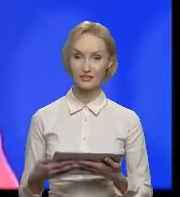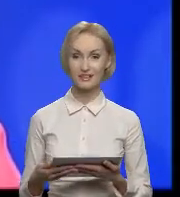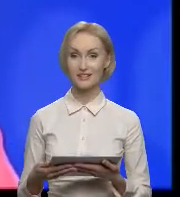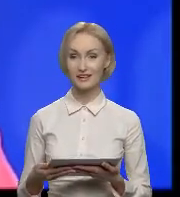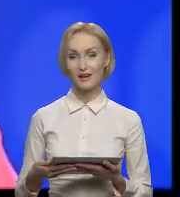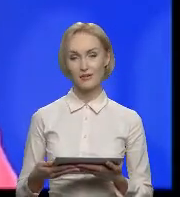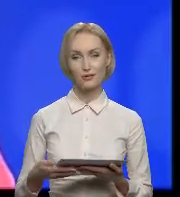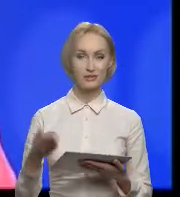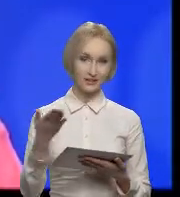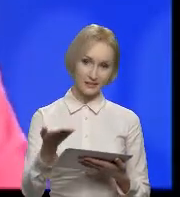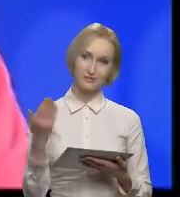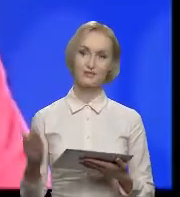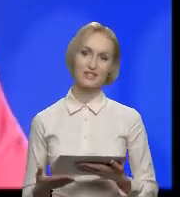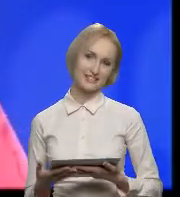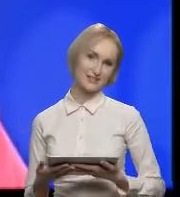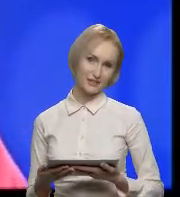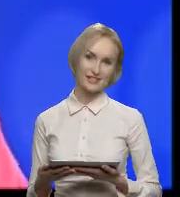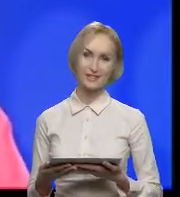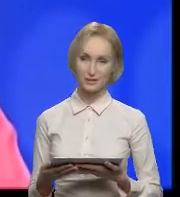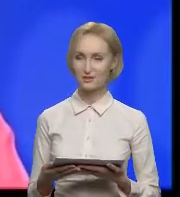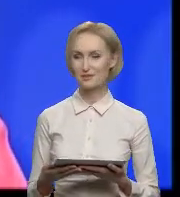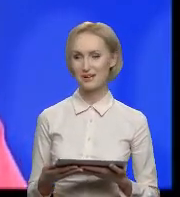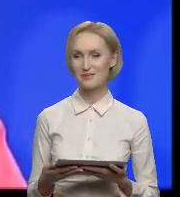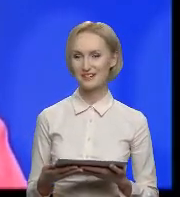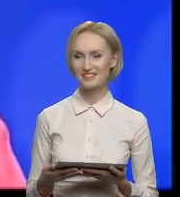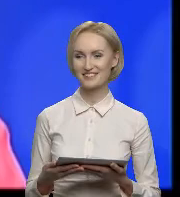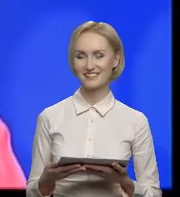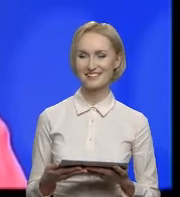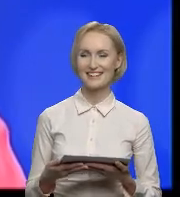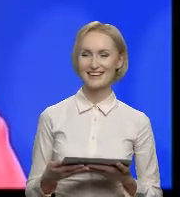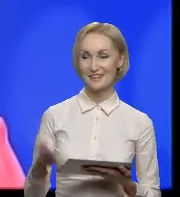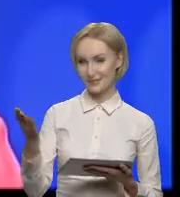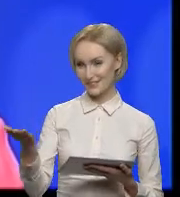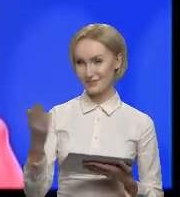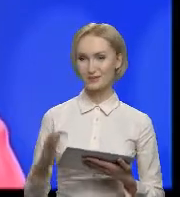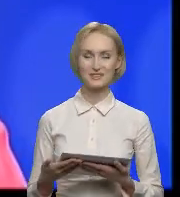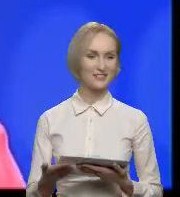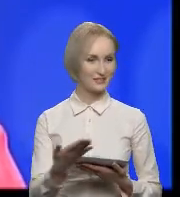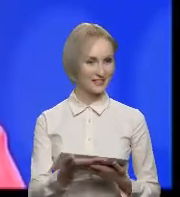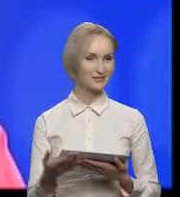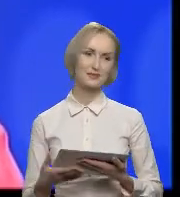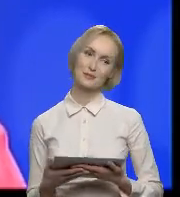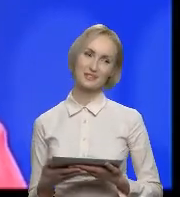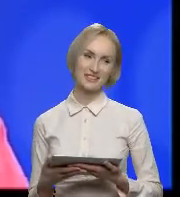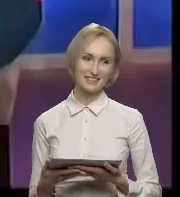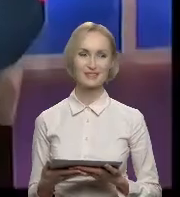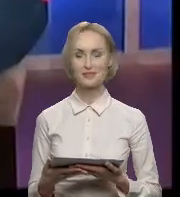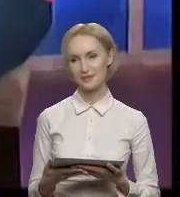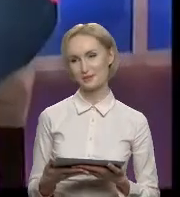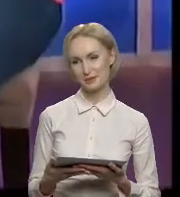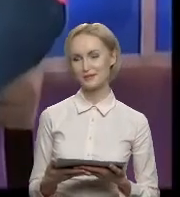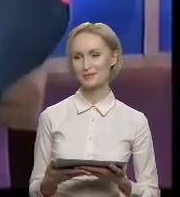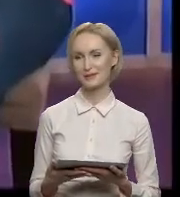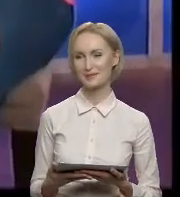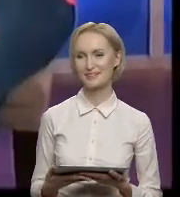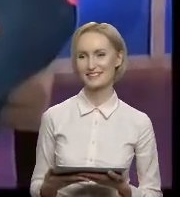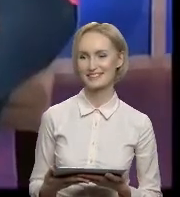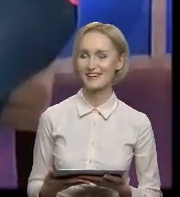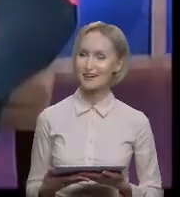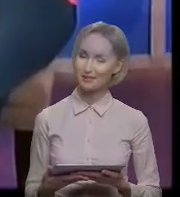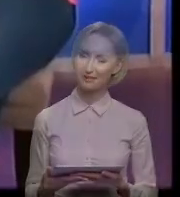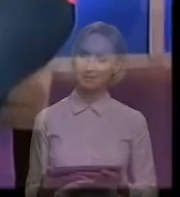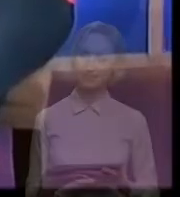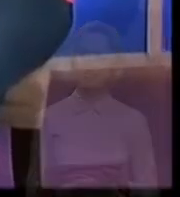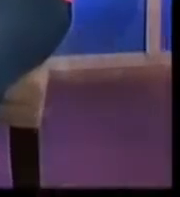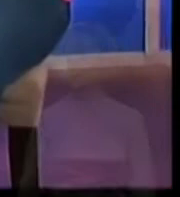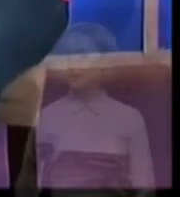don't have time for this. How bad are the fights between you and Jamar? They get so bad to the point where Bruce is on us. Really? That's bad. And I'm not going to stop.